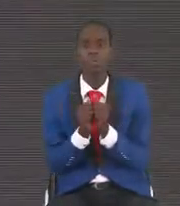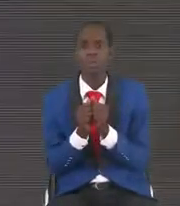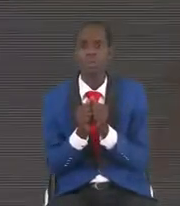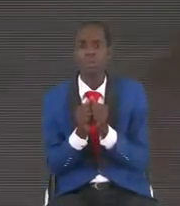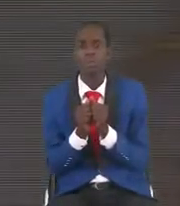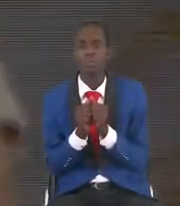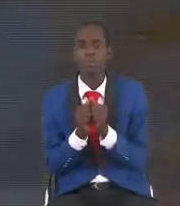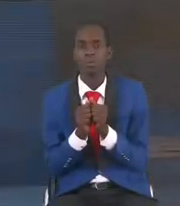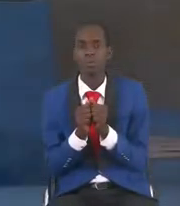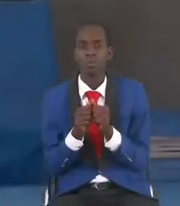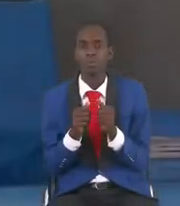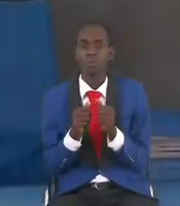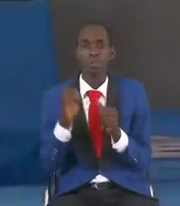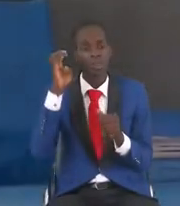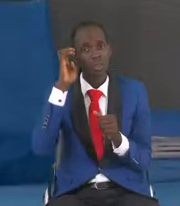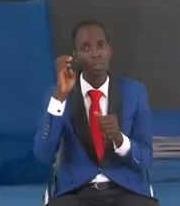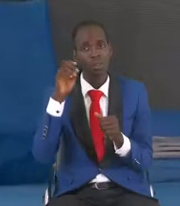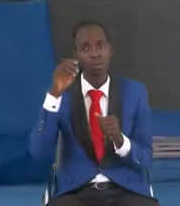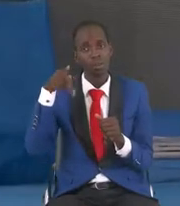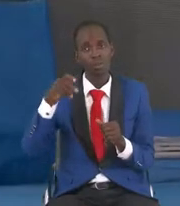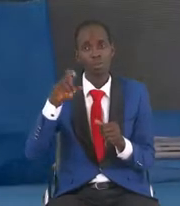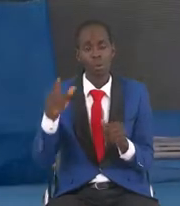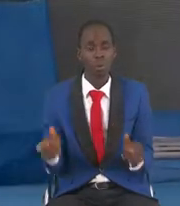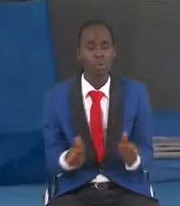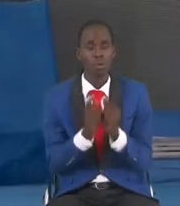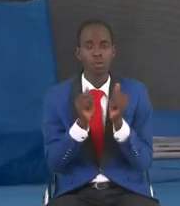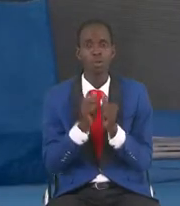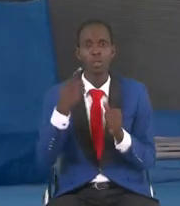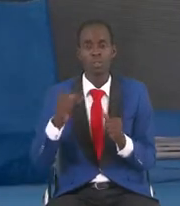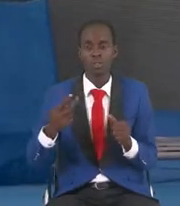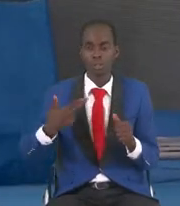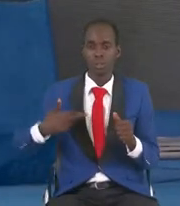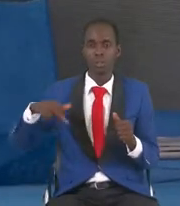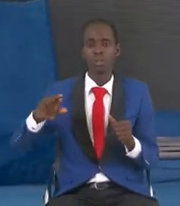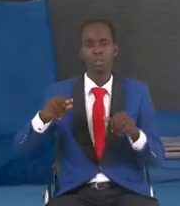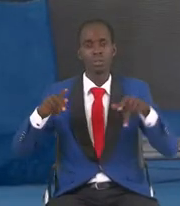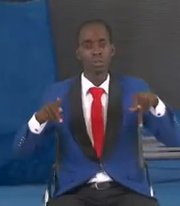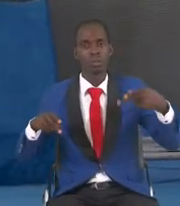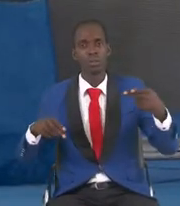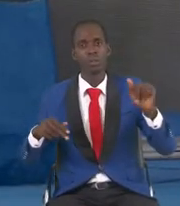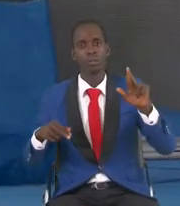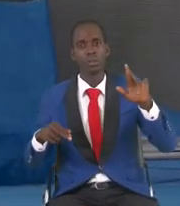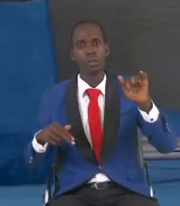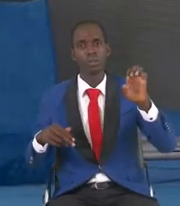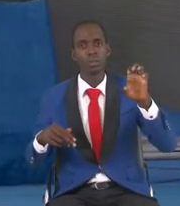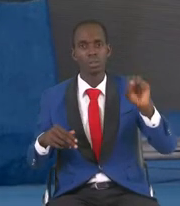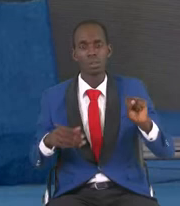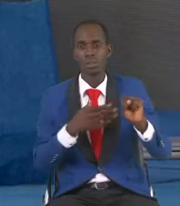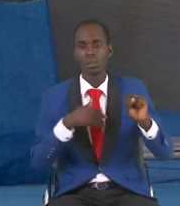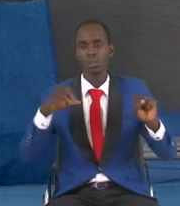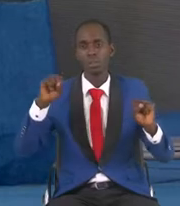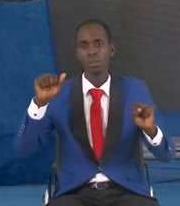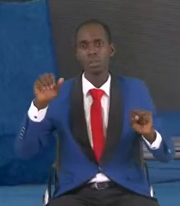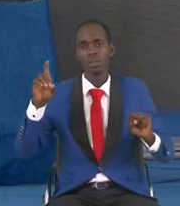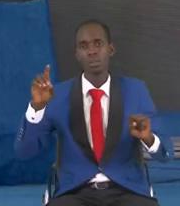courageous. He met with the Pharisees and Sadducees. He knew the trade. He knew the talk. He knew